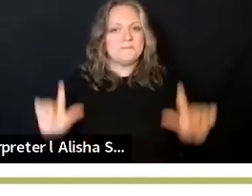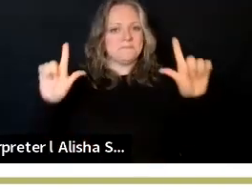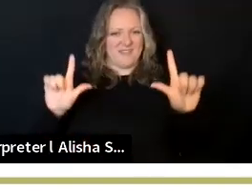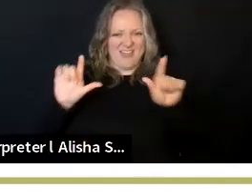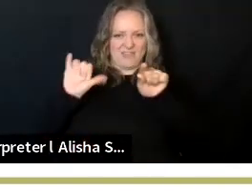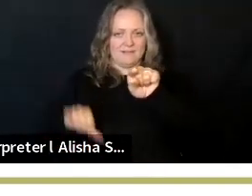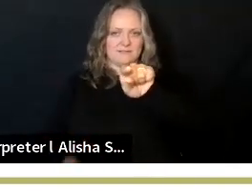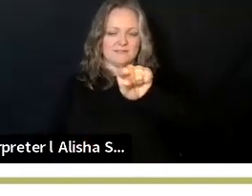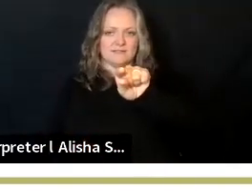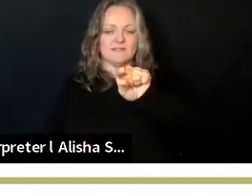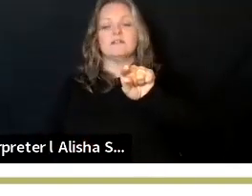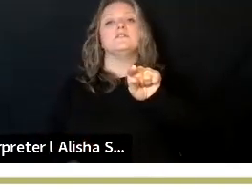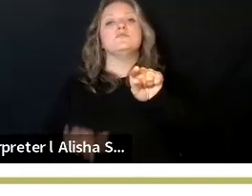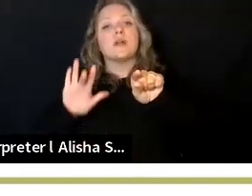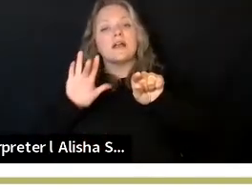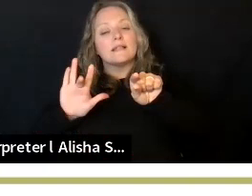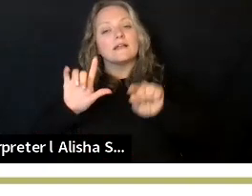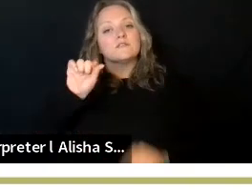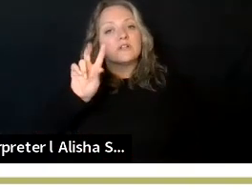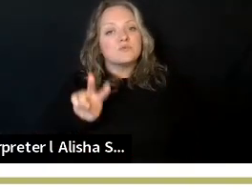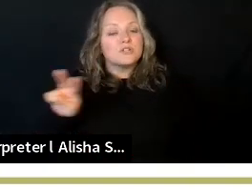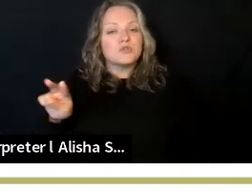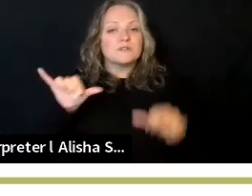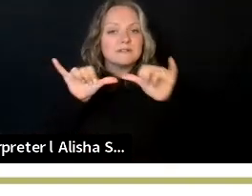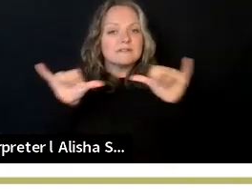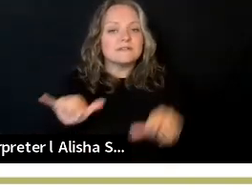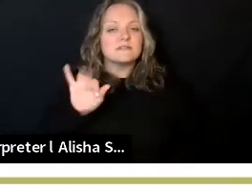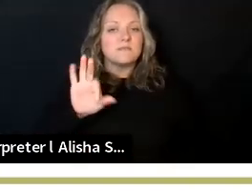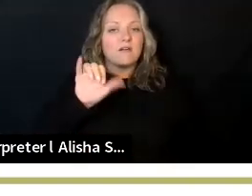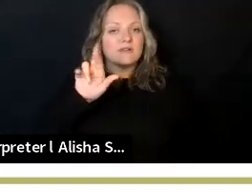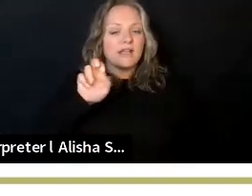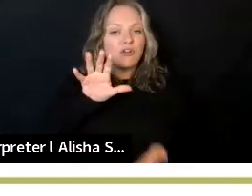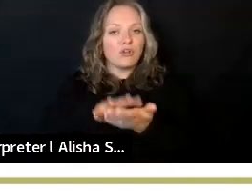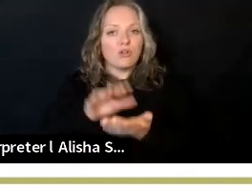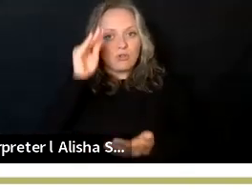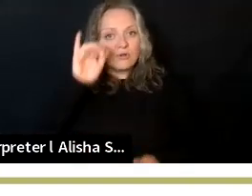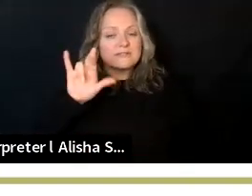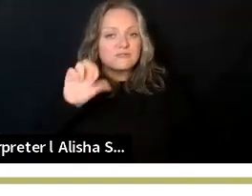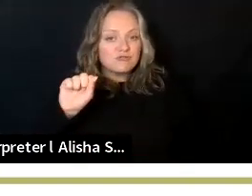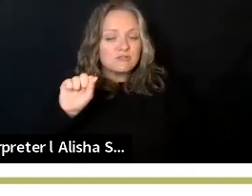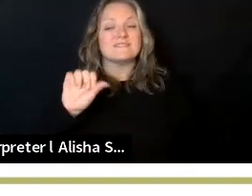click on the 2022 System of Care Learning Series to access